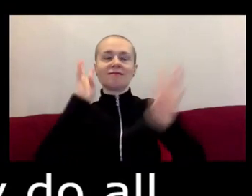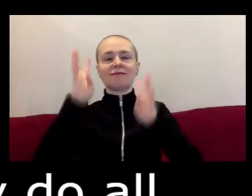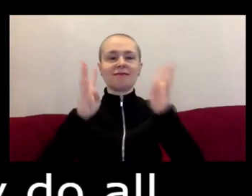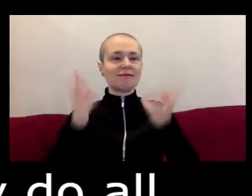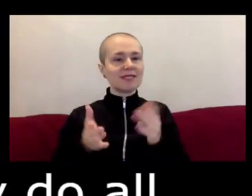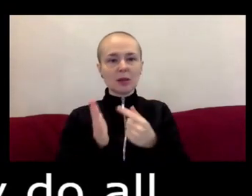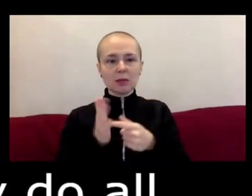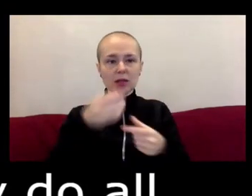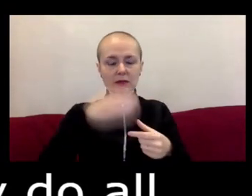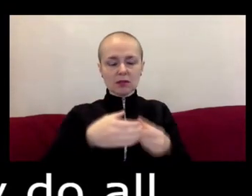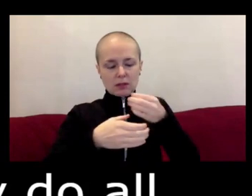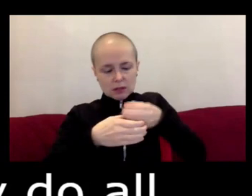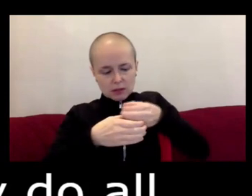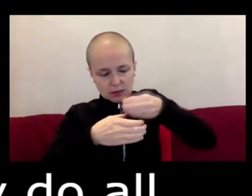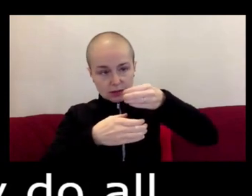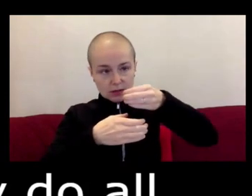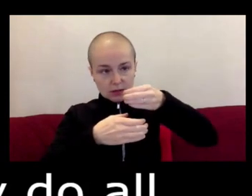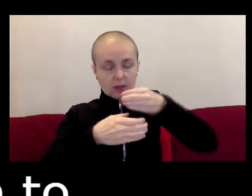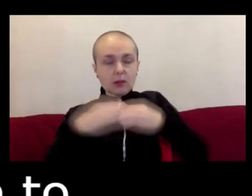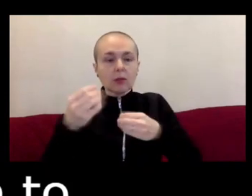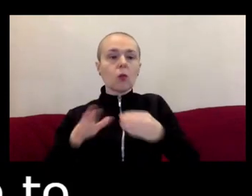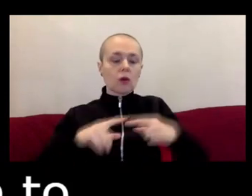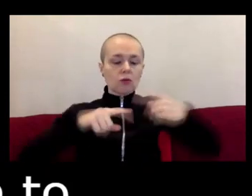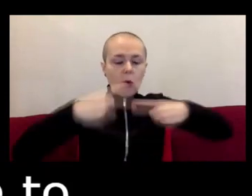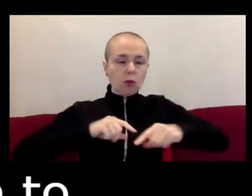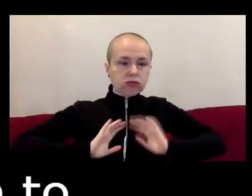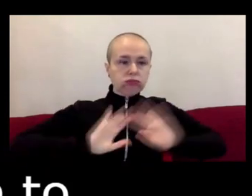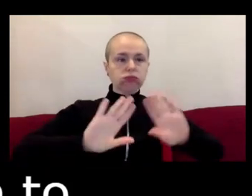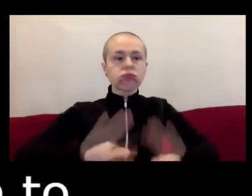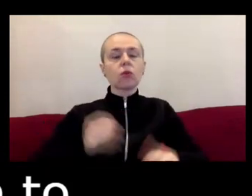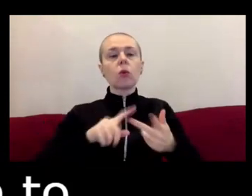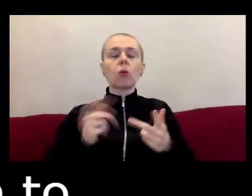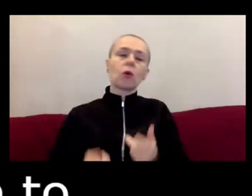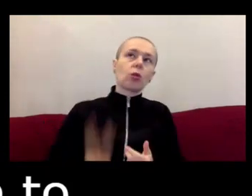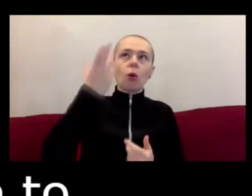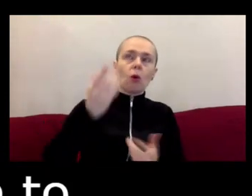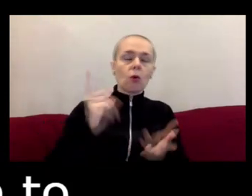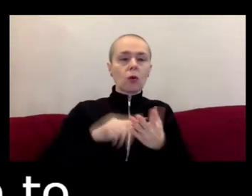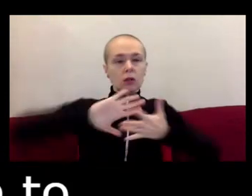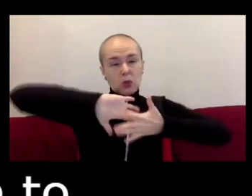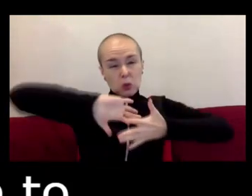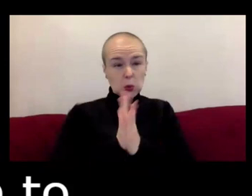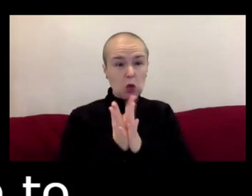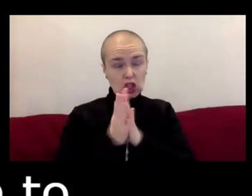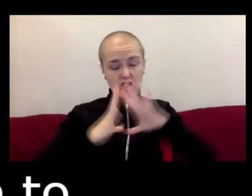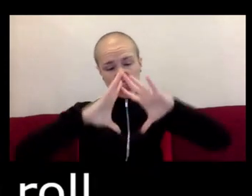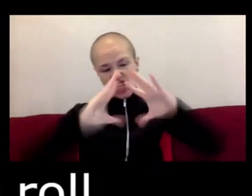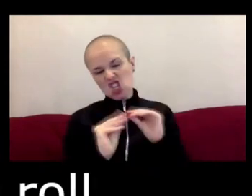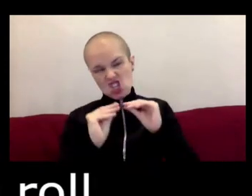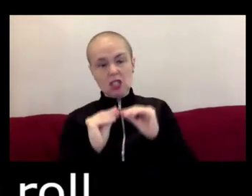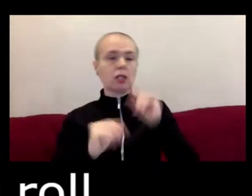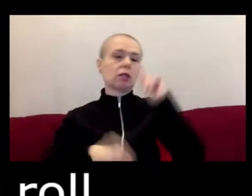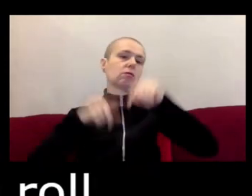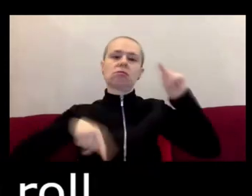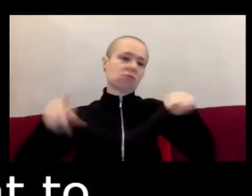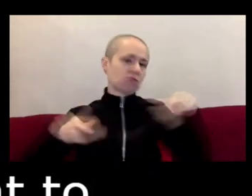them, they like to roll, they might tap things, they wanna throw them, they wanna squish them. They're doing all sorts of things.